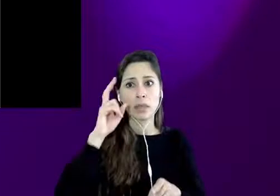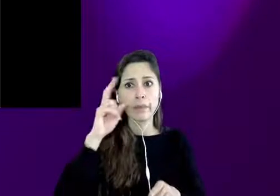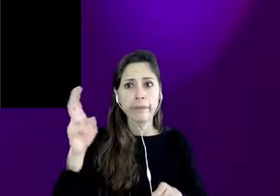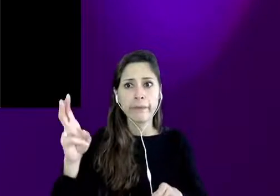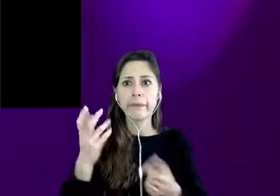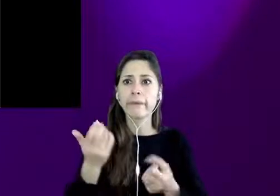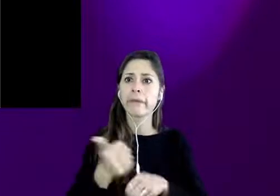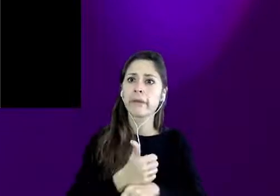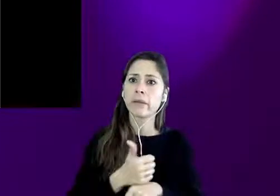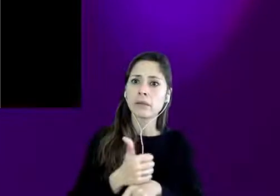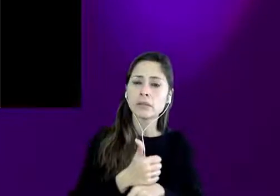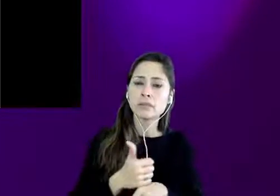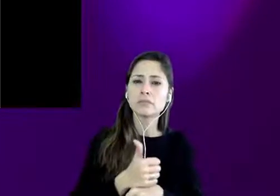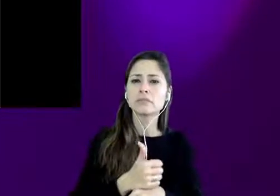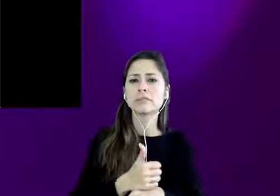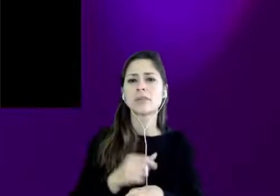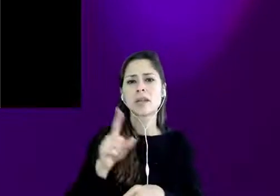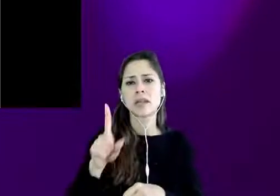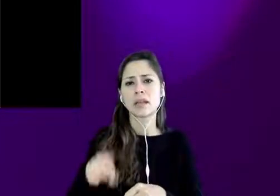published a month ago,